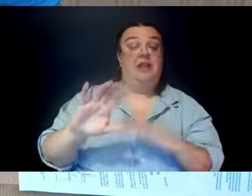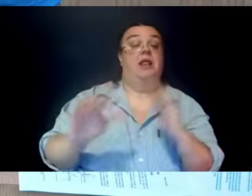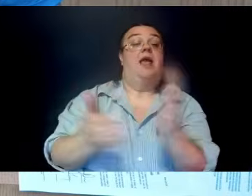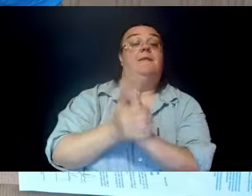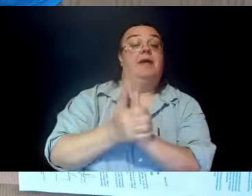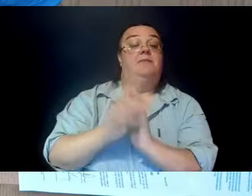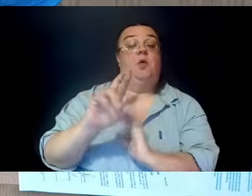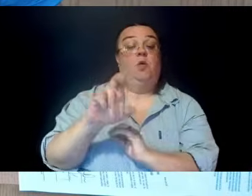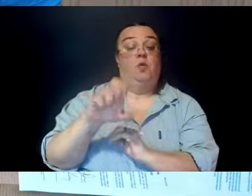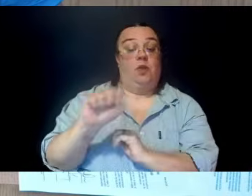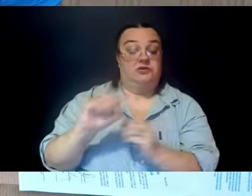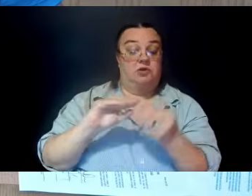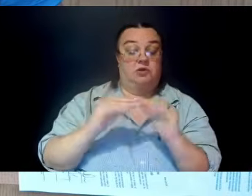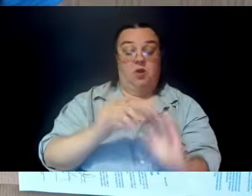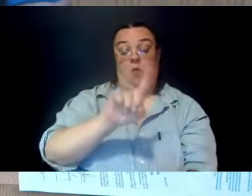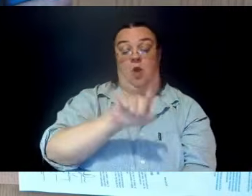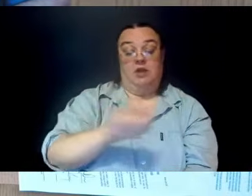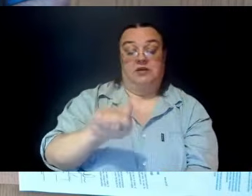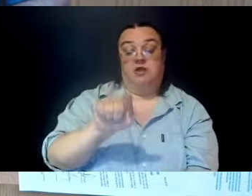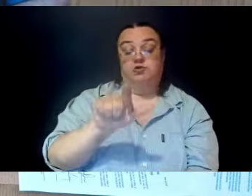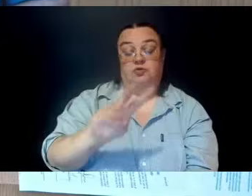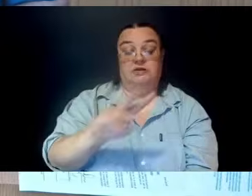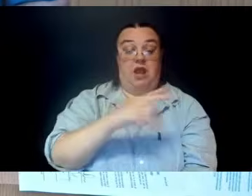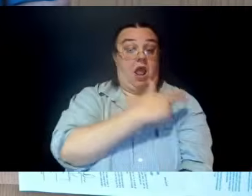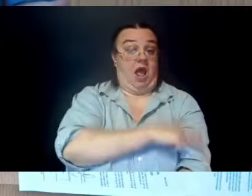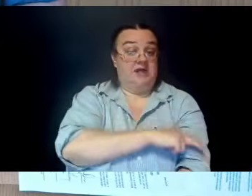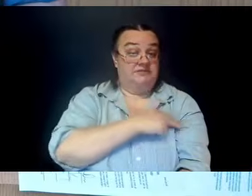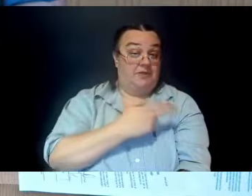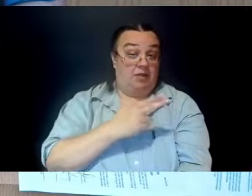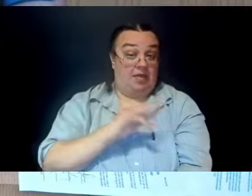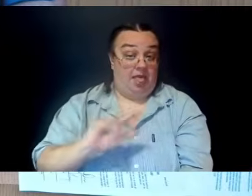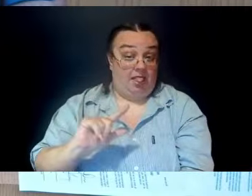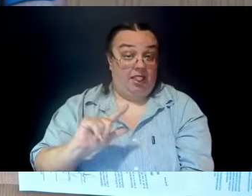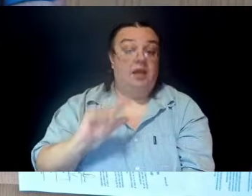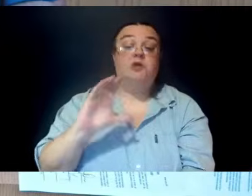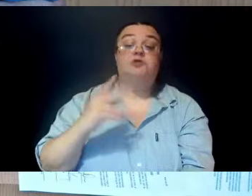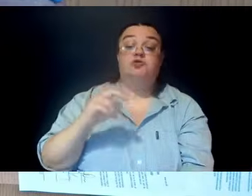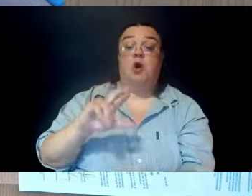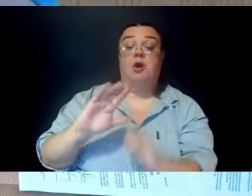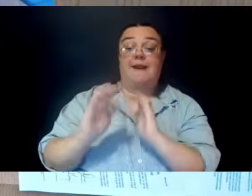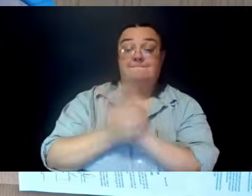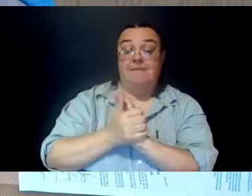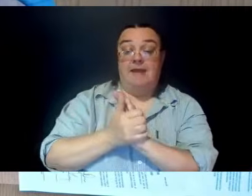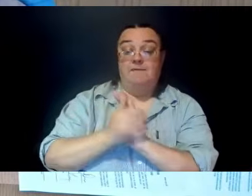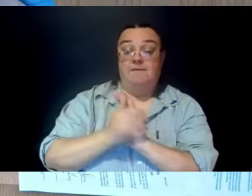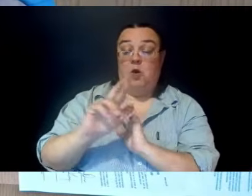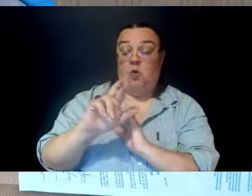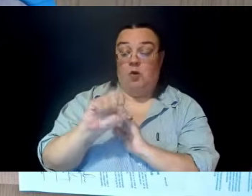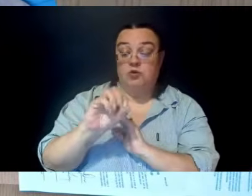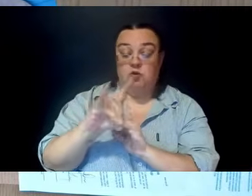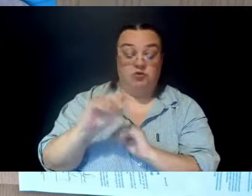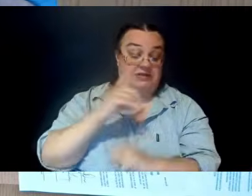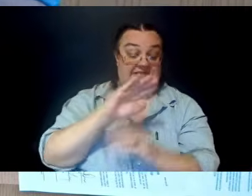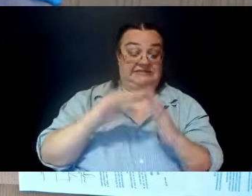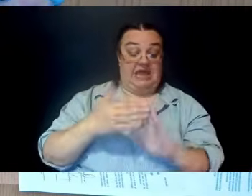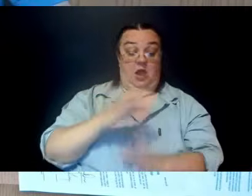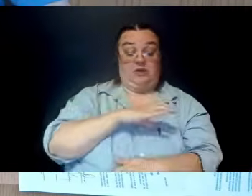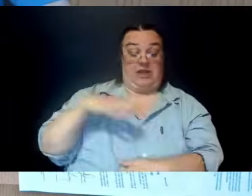Resolution 1-26, Hospital Hill. A charter amendment resolution of the Town Council of